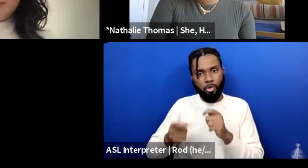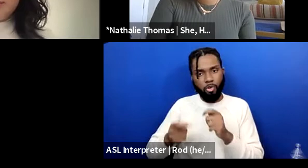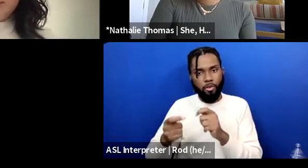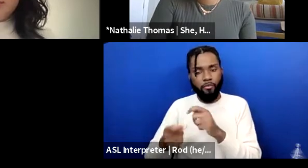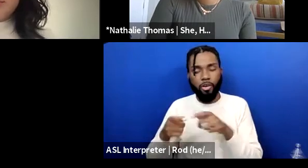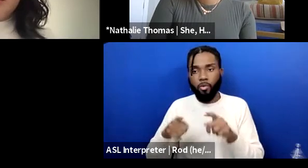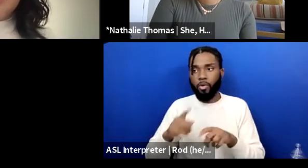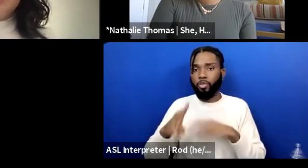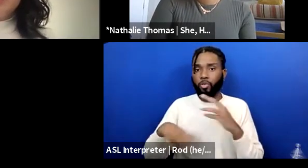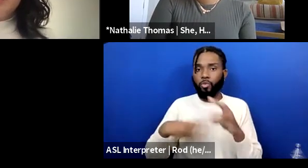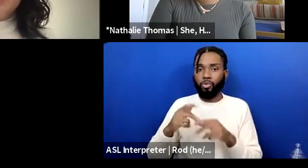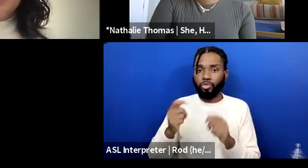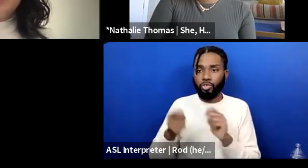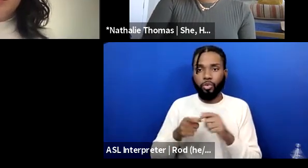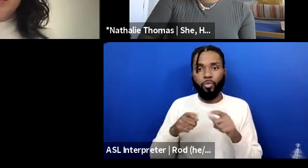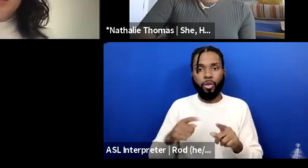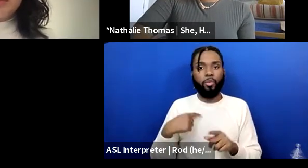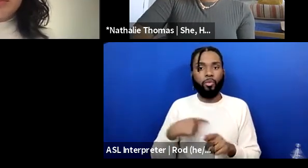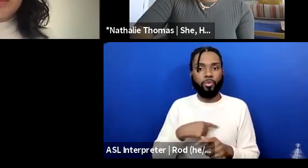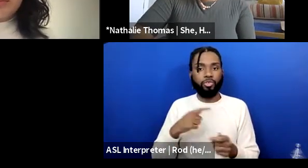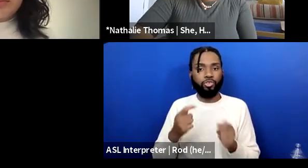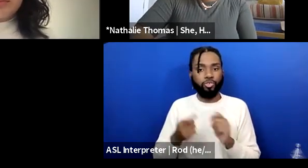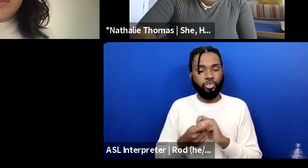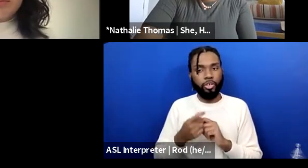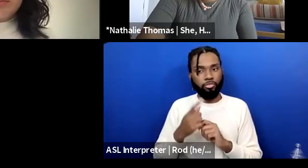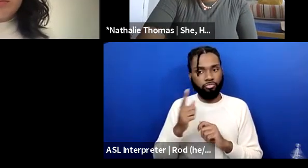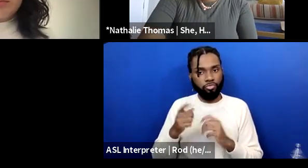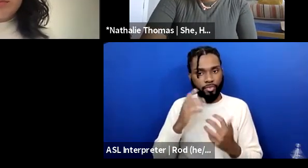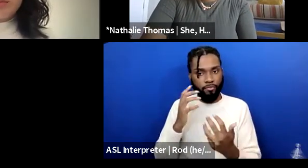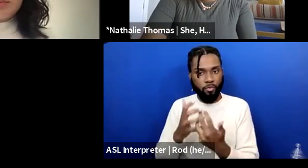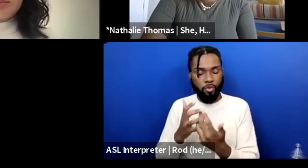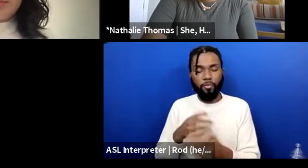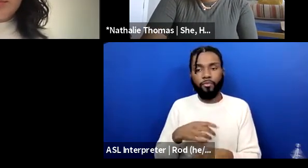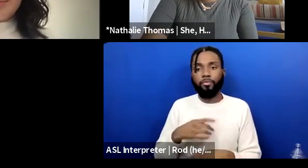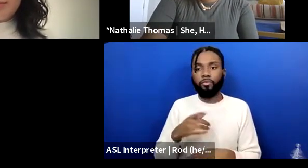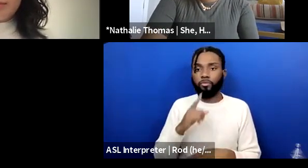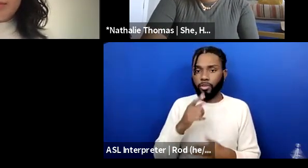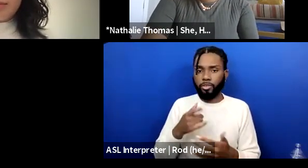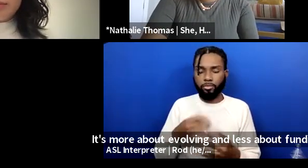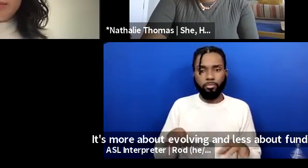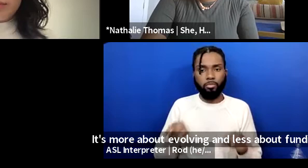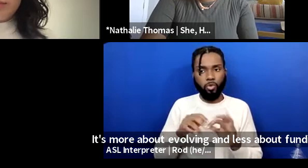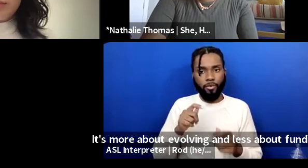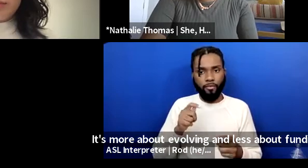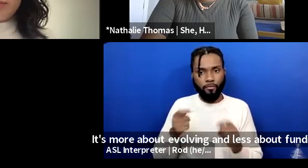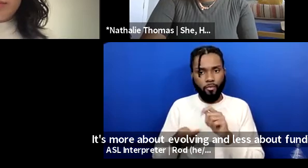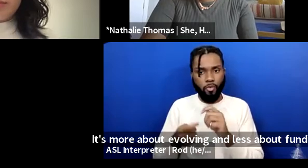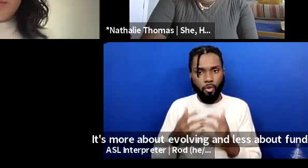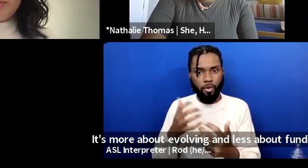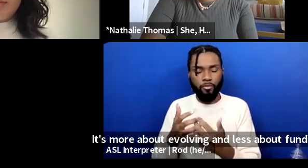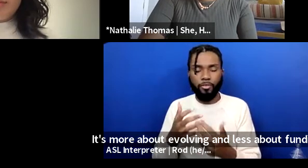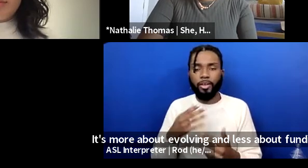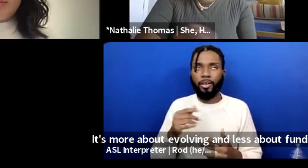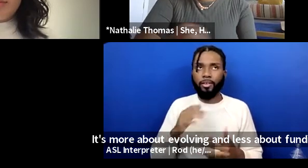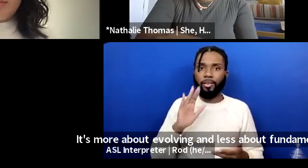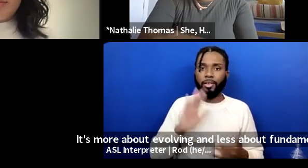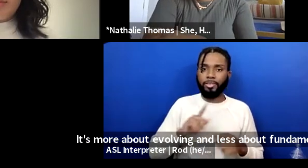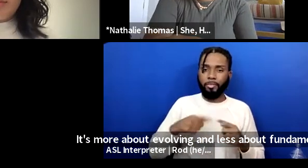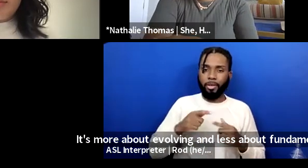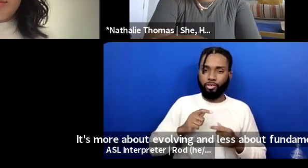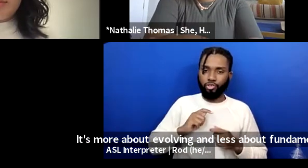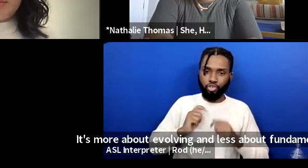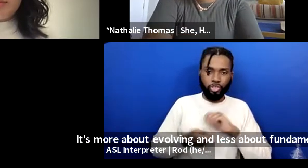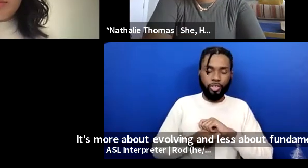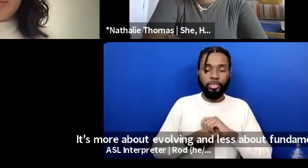as everything changes, and evolve. It's more of about evolving and less about fundamentally changing. I mean, as much as I'm like, burn